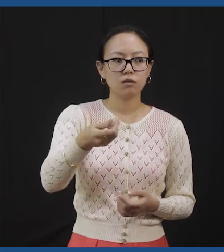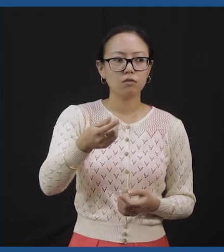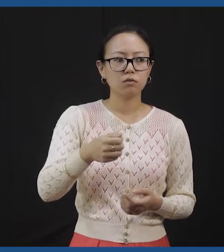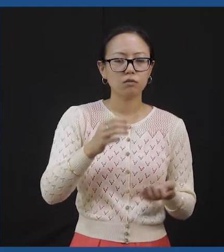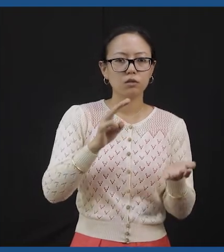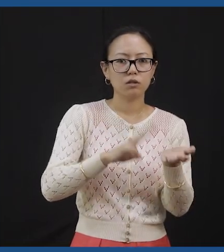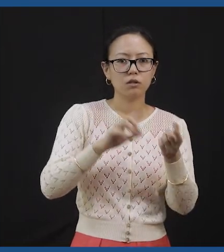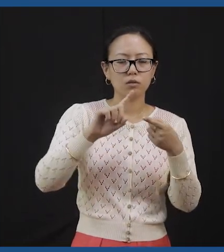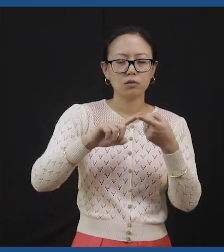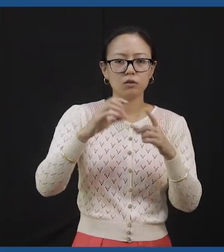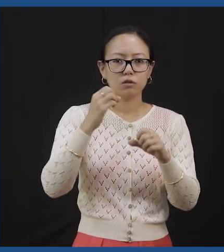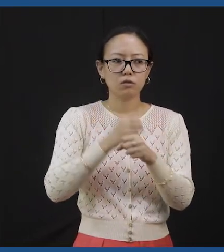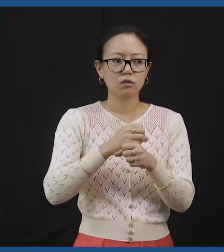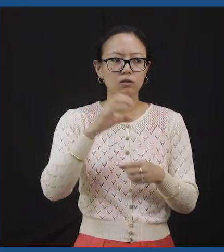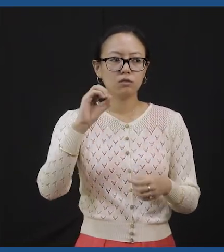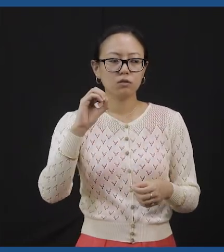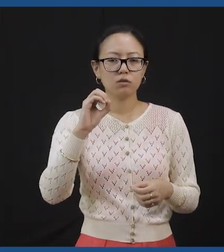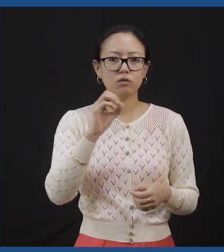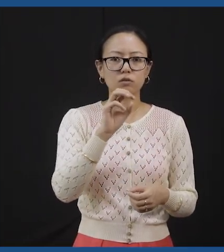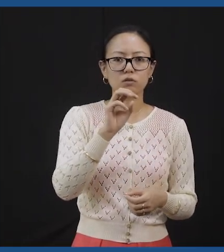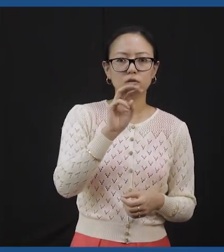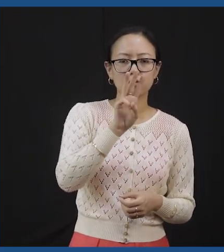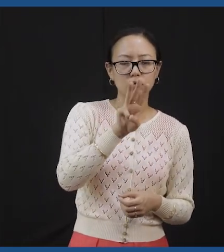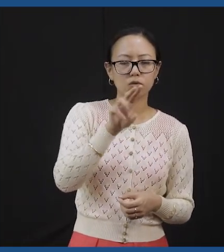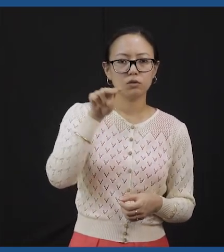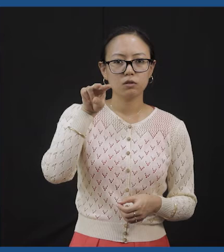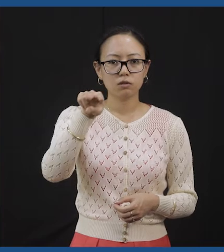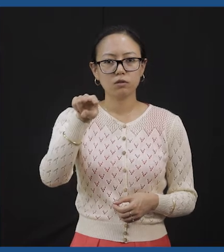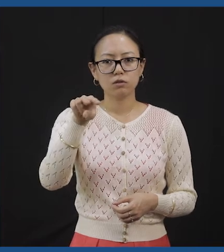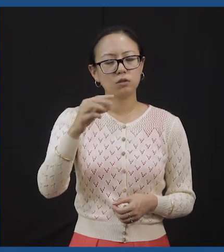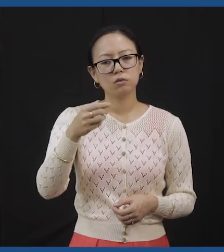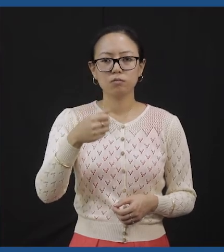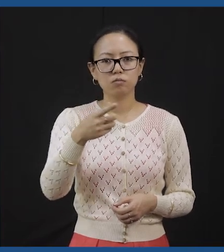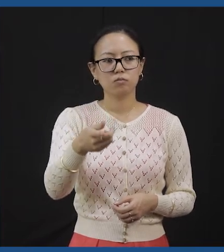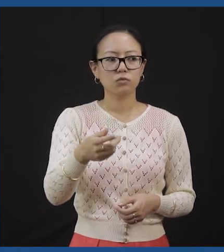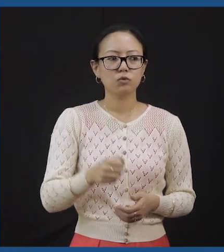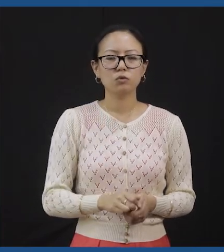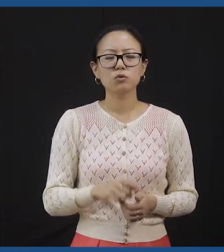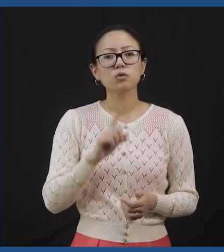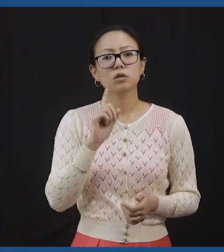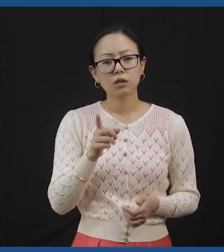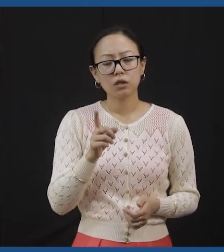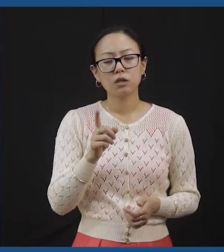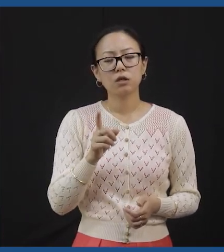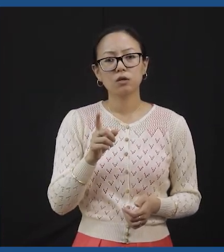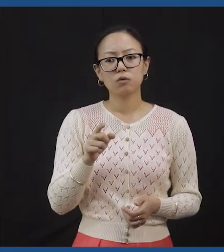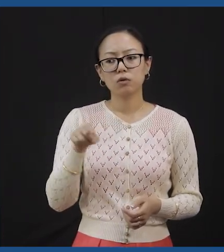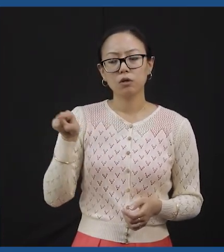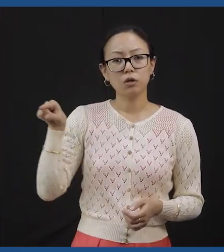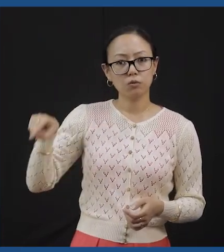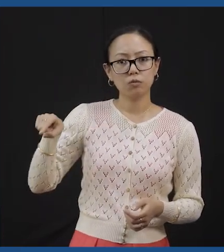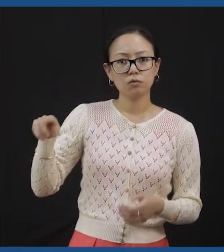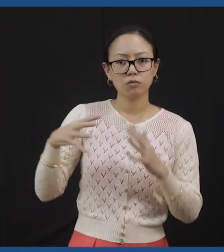here, see, Wang Bei had 650, the information given in the question. So amount